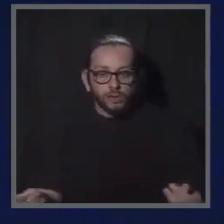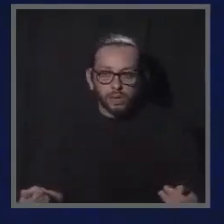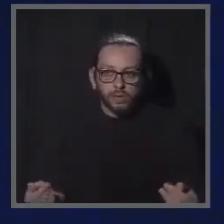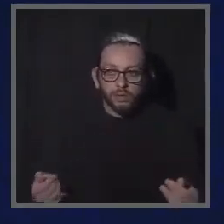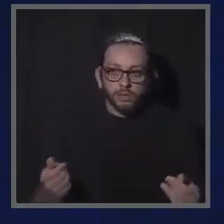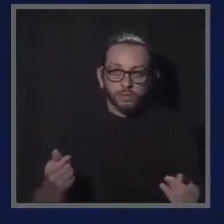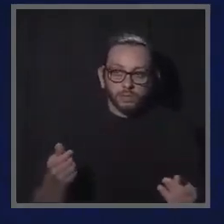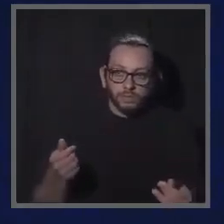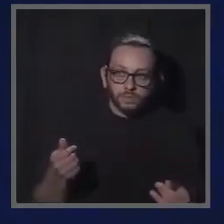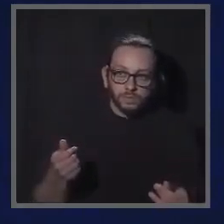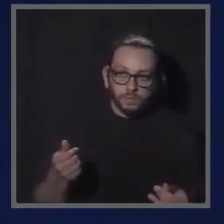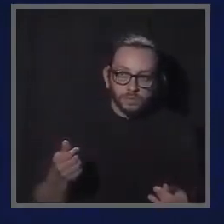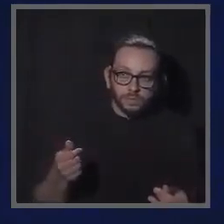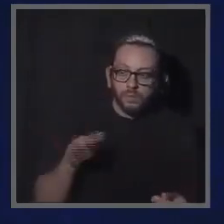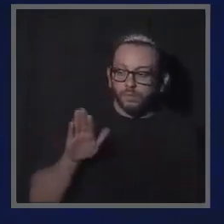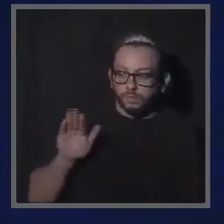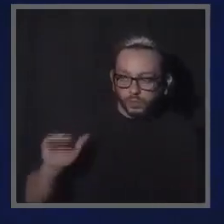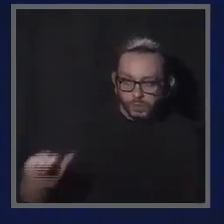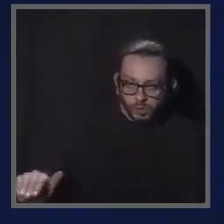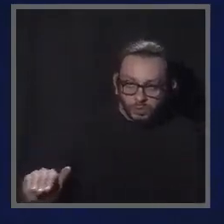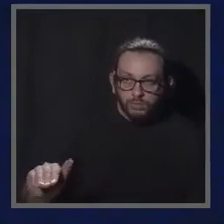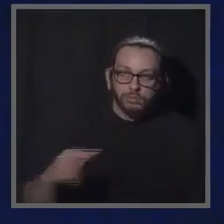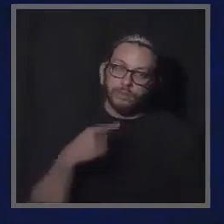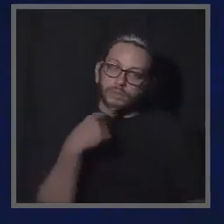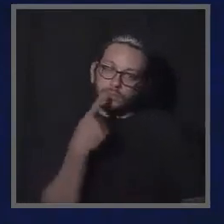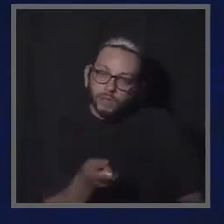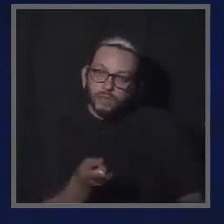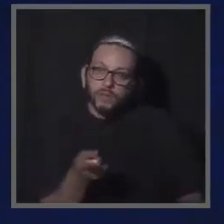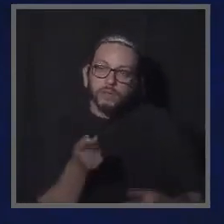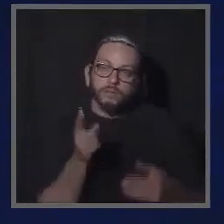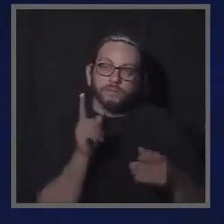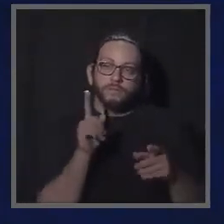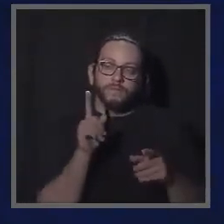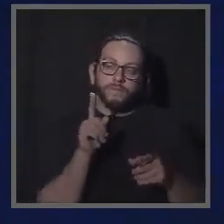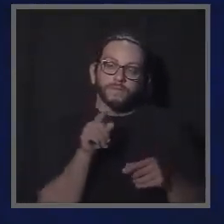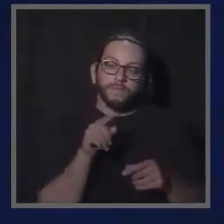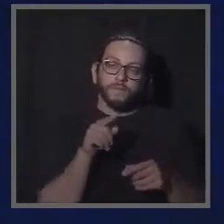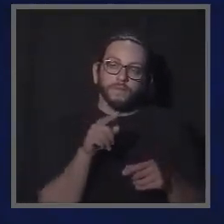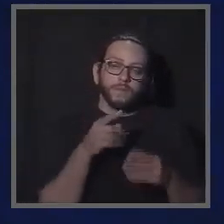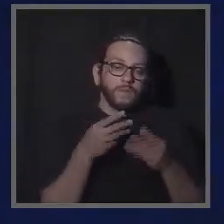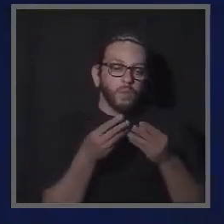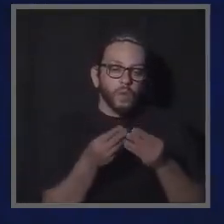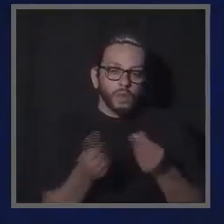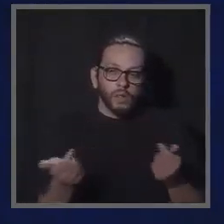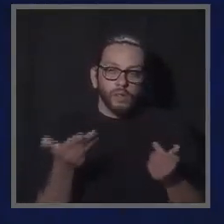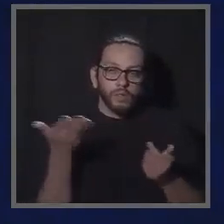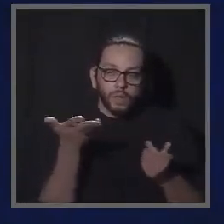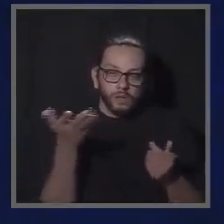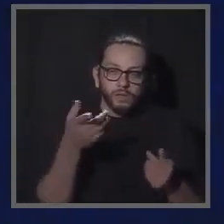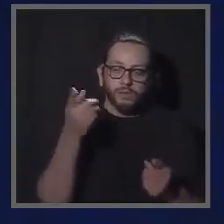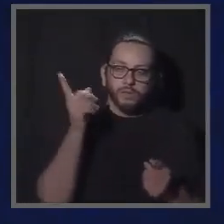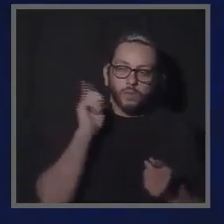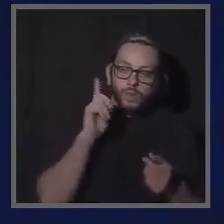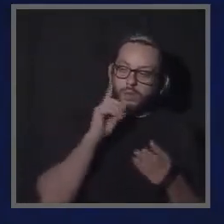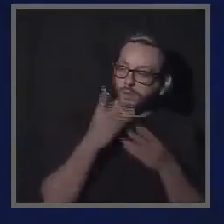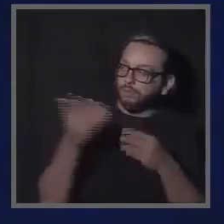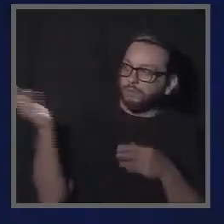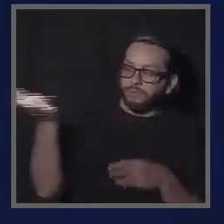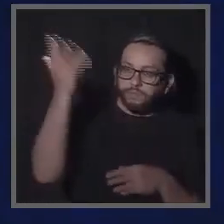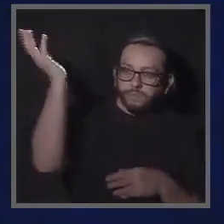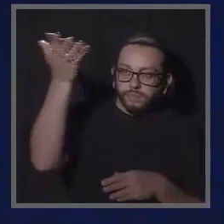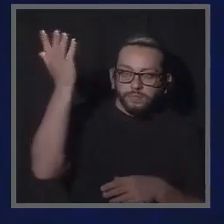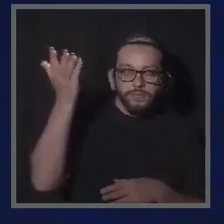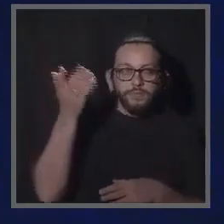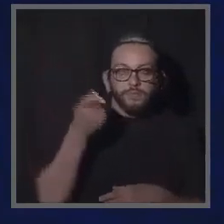does mention, and the balance with quality and excellence. I don't know if there's something you want to add on, and then, yeah, we